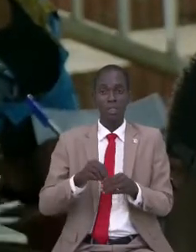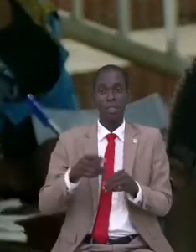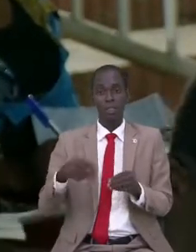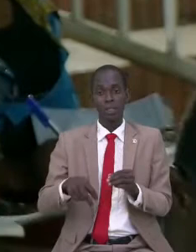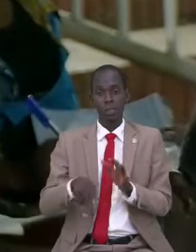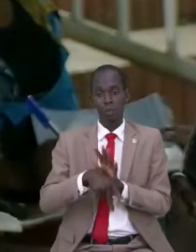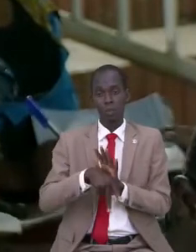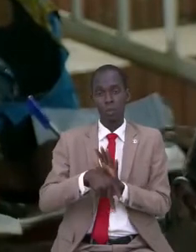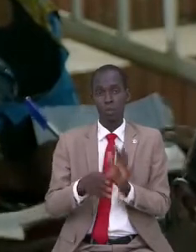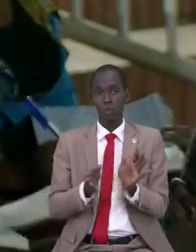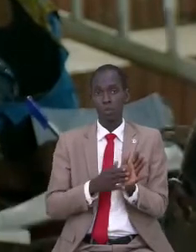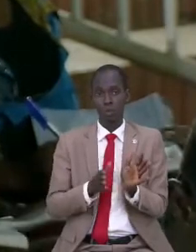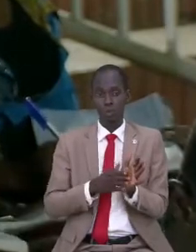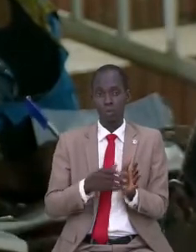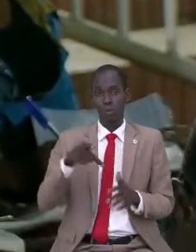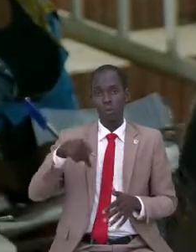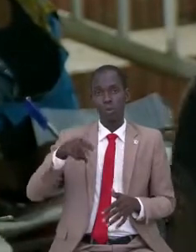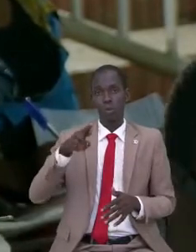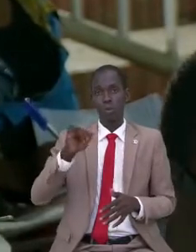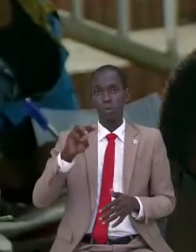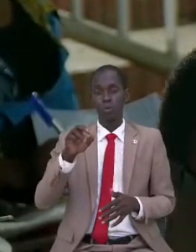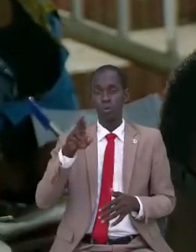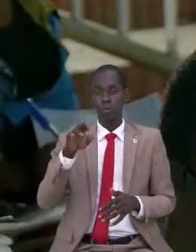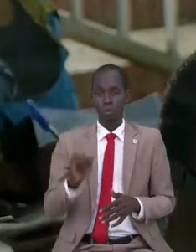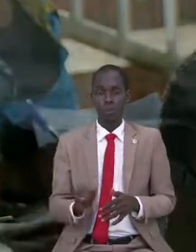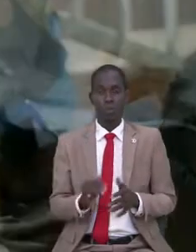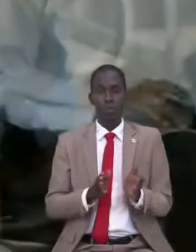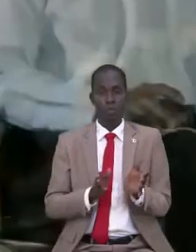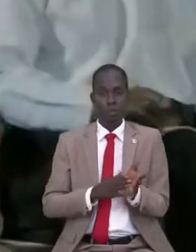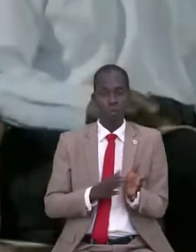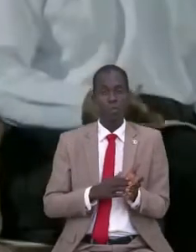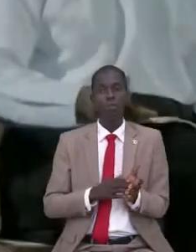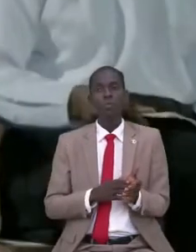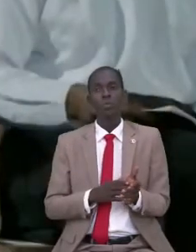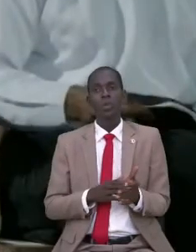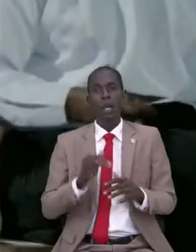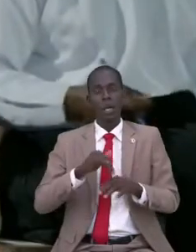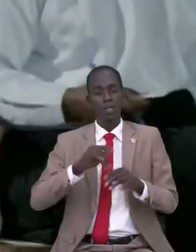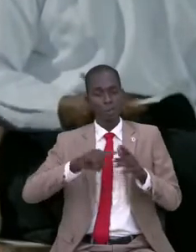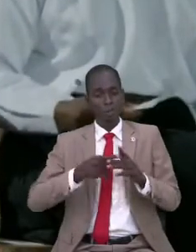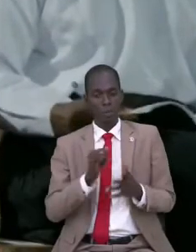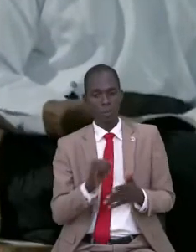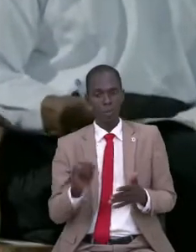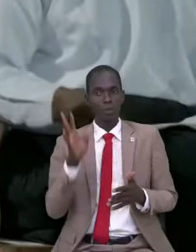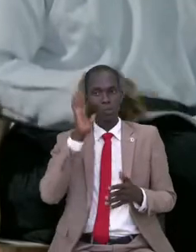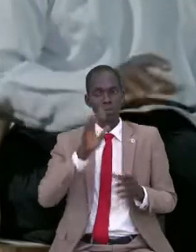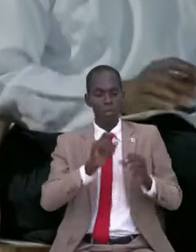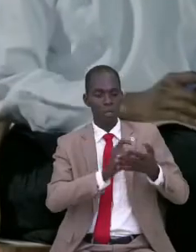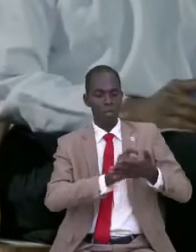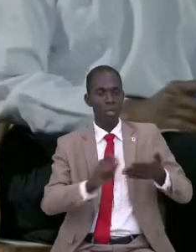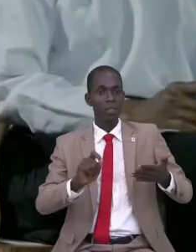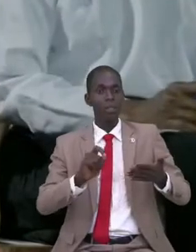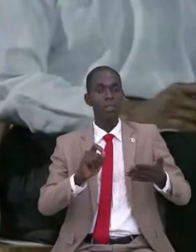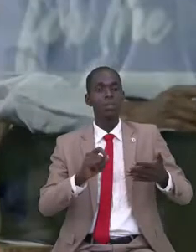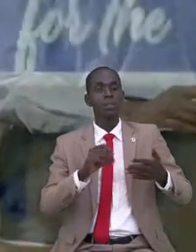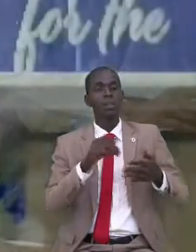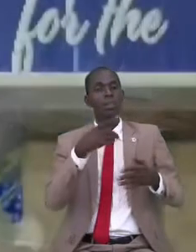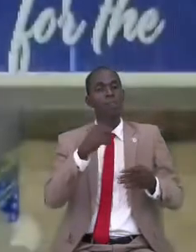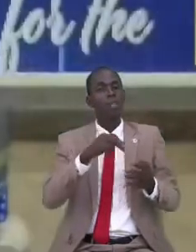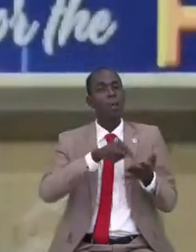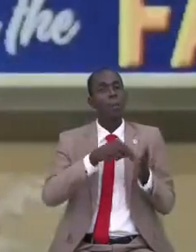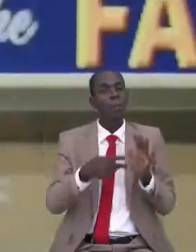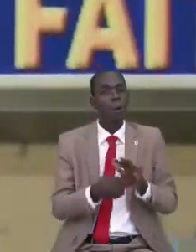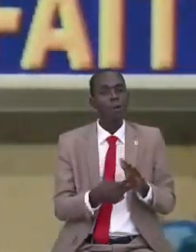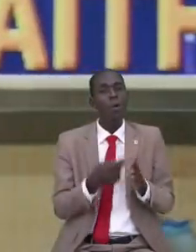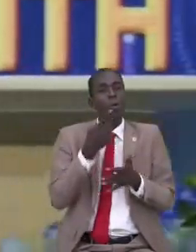the notes of lesson at the beginning will say the purpose, the aim, what I intend